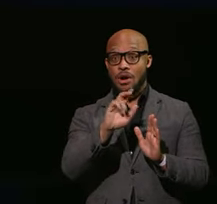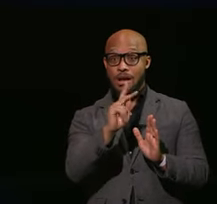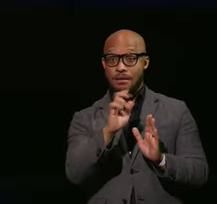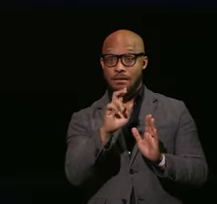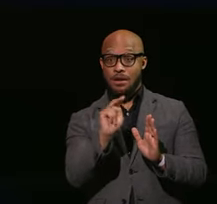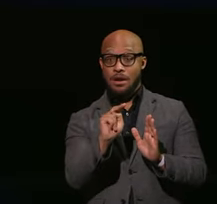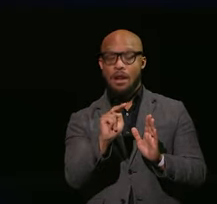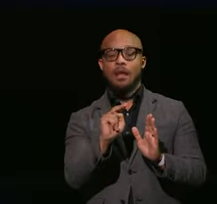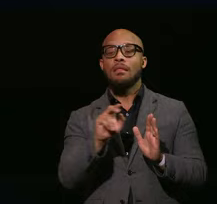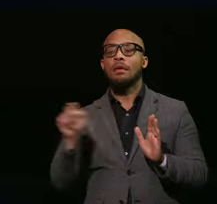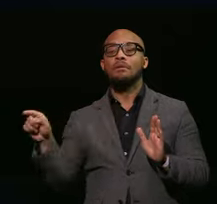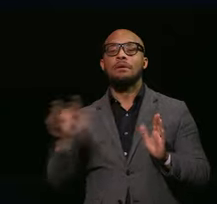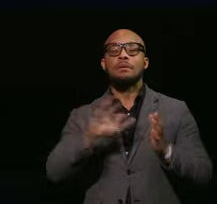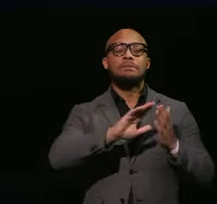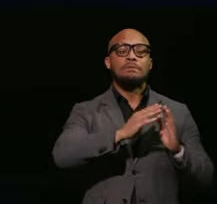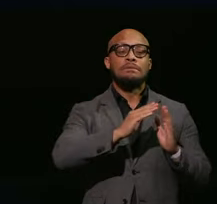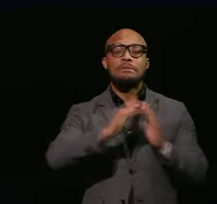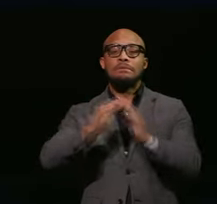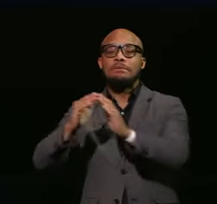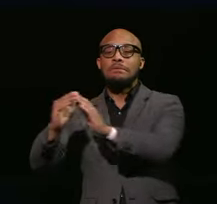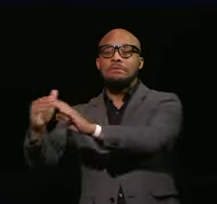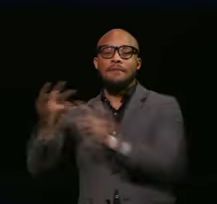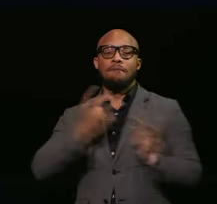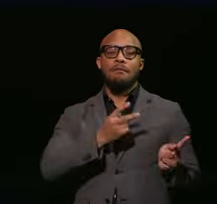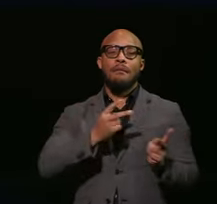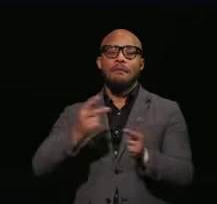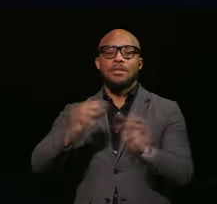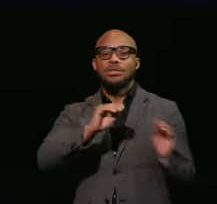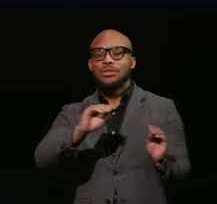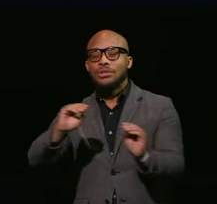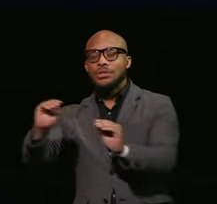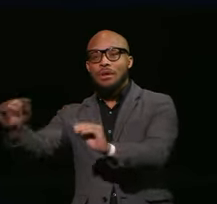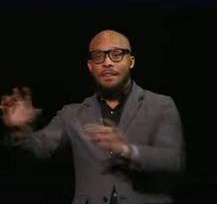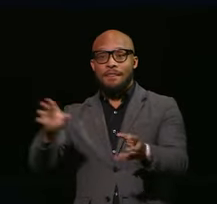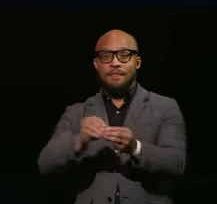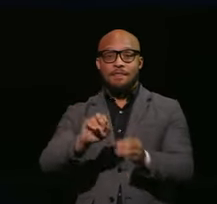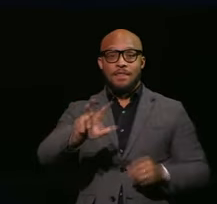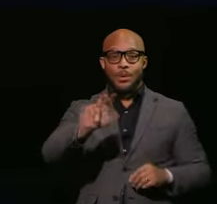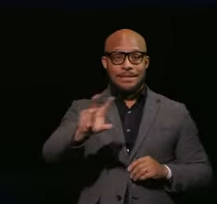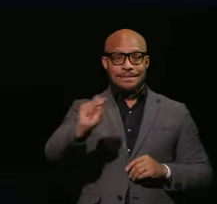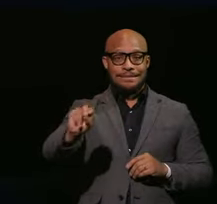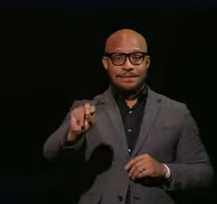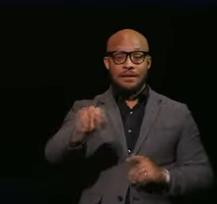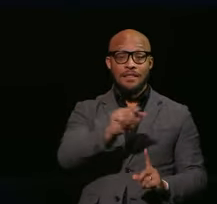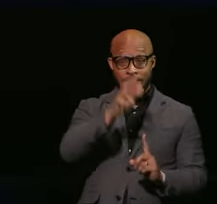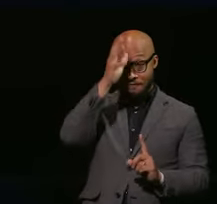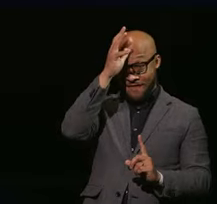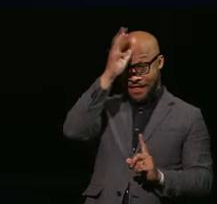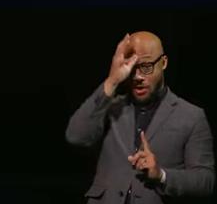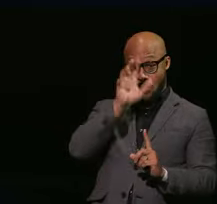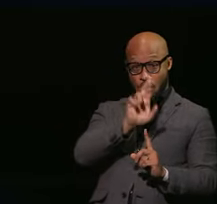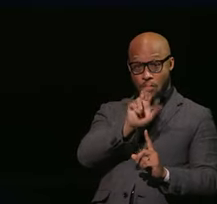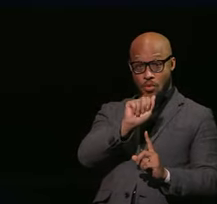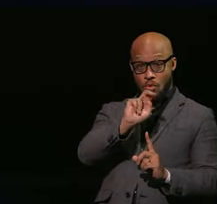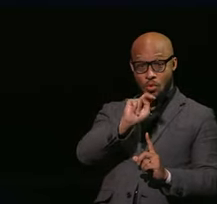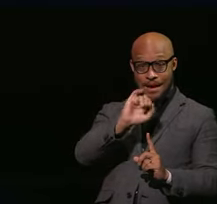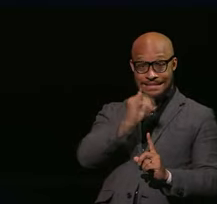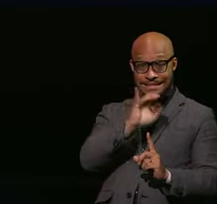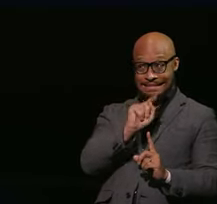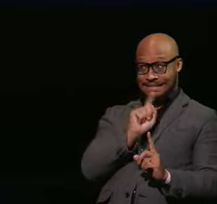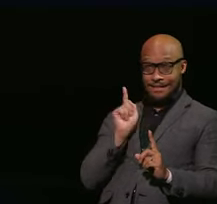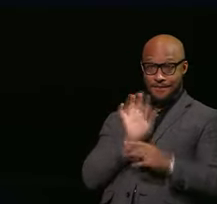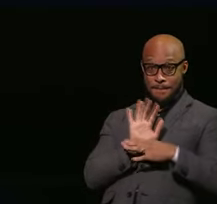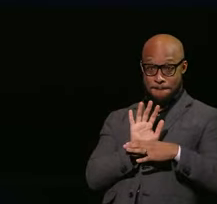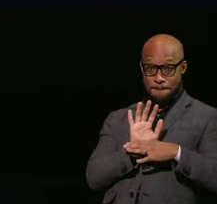in the film, he was actually part of that program. And then, of course, this horrific thing happened to his child, and